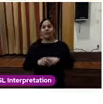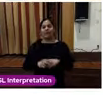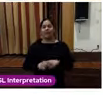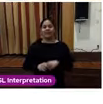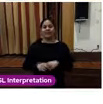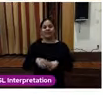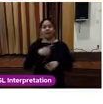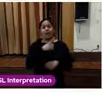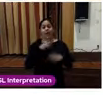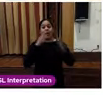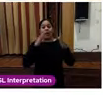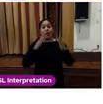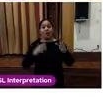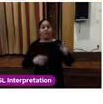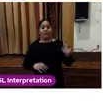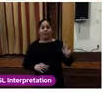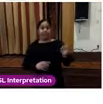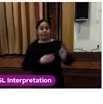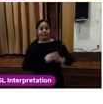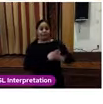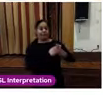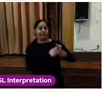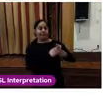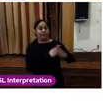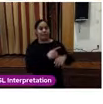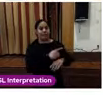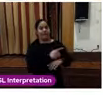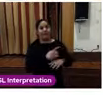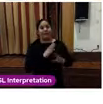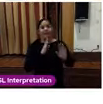the Senate, as well as the rest of the Republican Party.